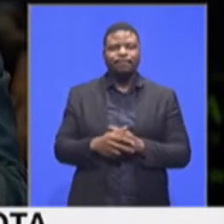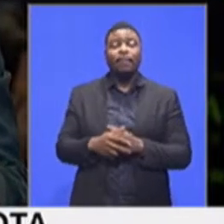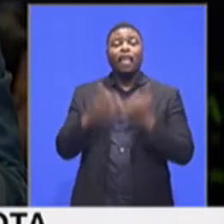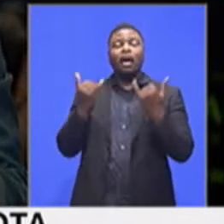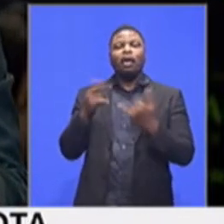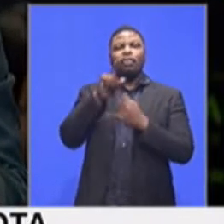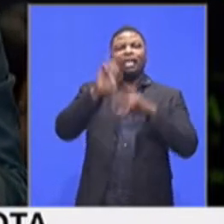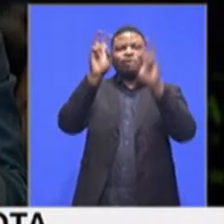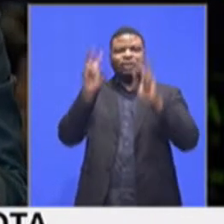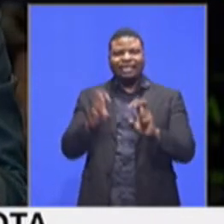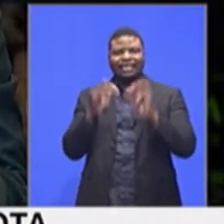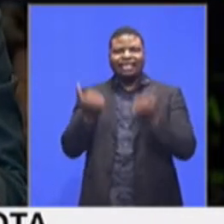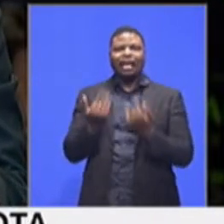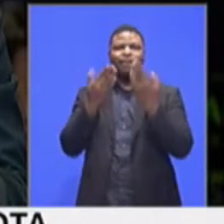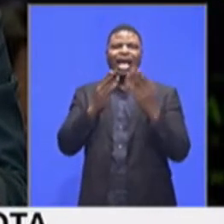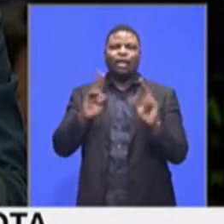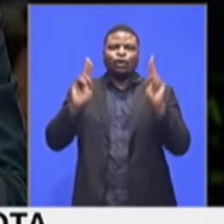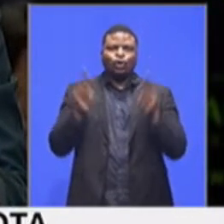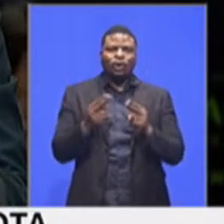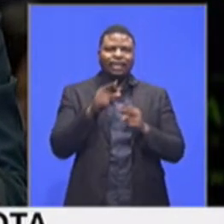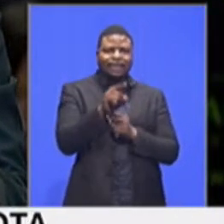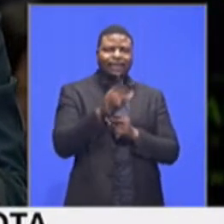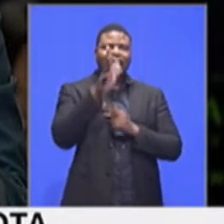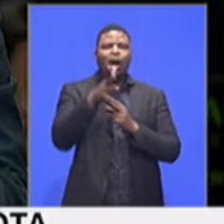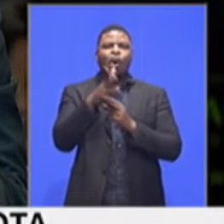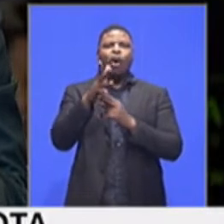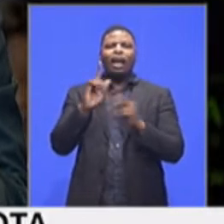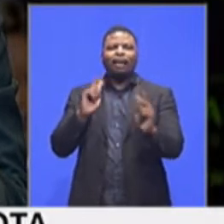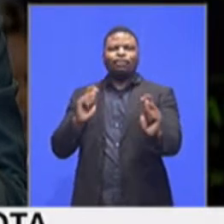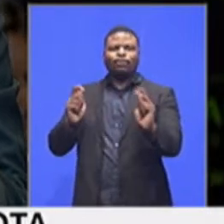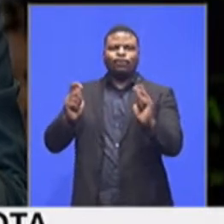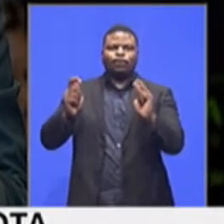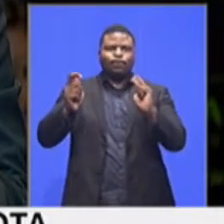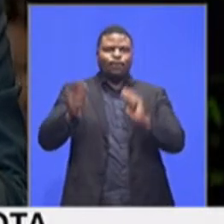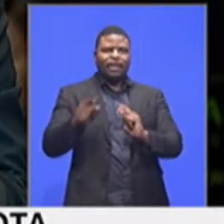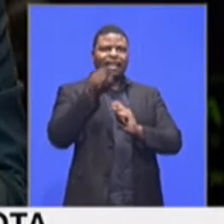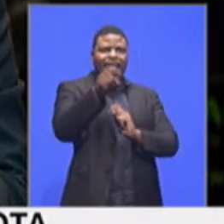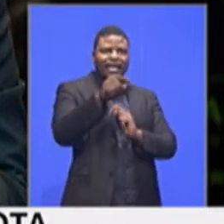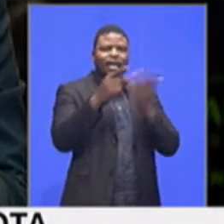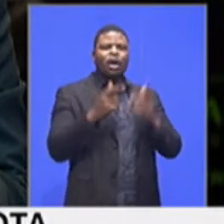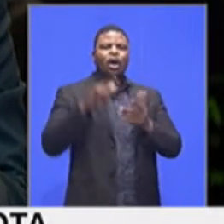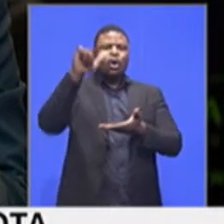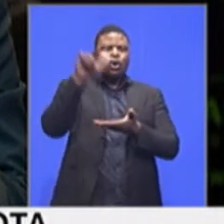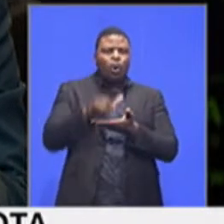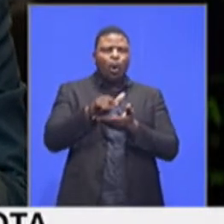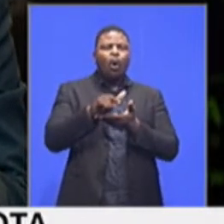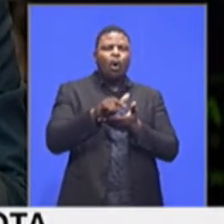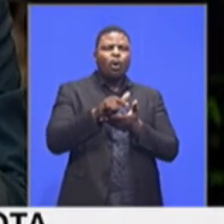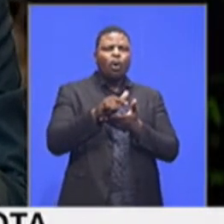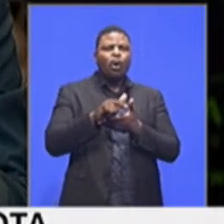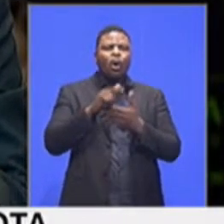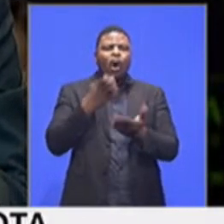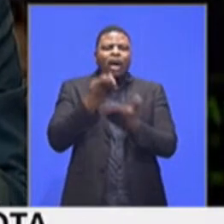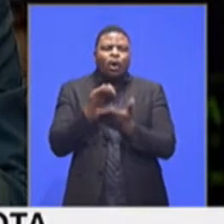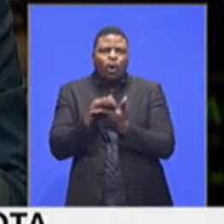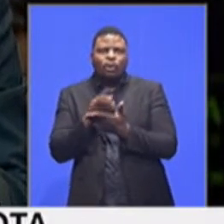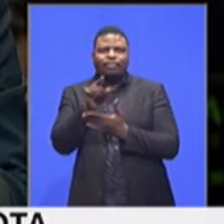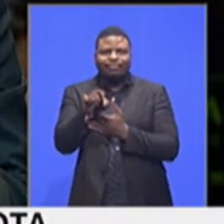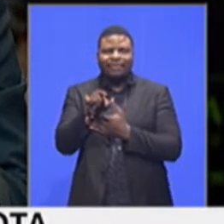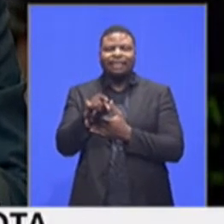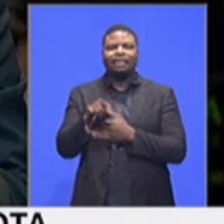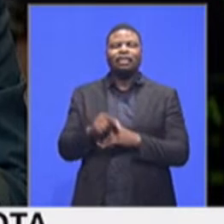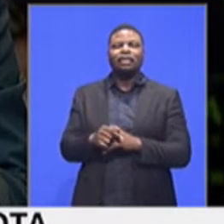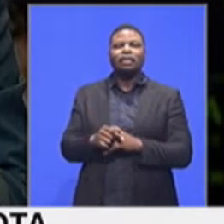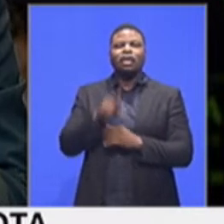shortage must involve implementing a just transition to low-carbon economy. Climate change poses considerable